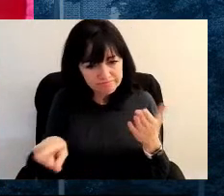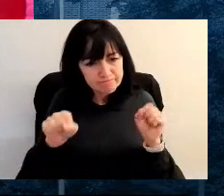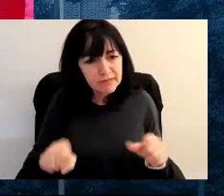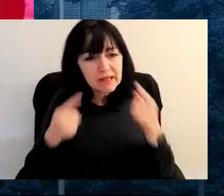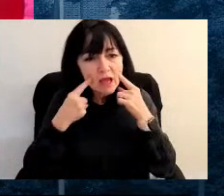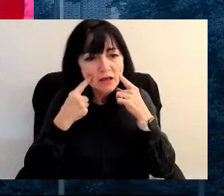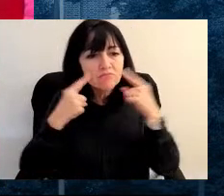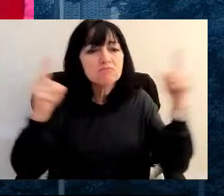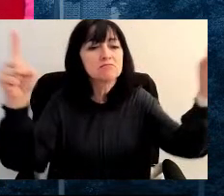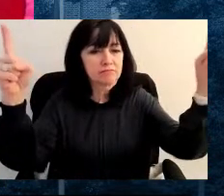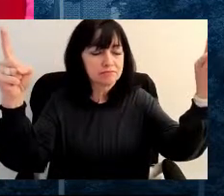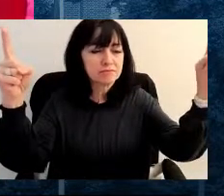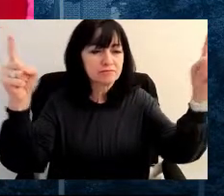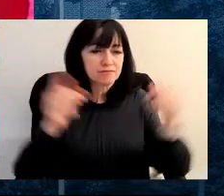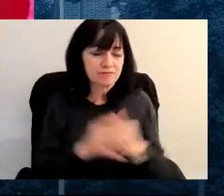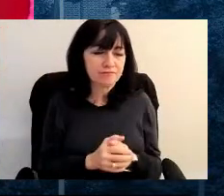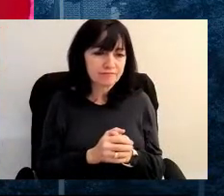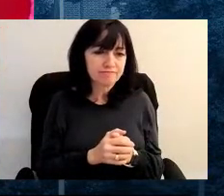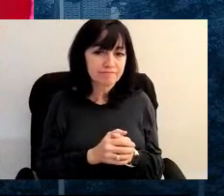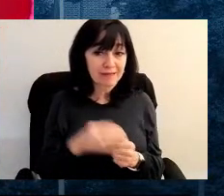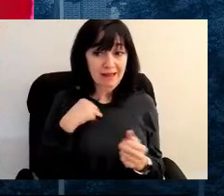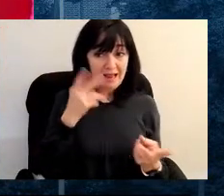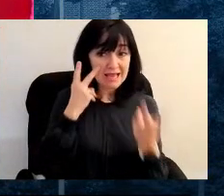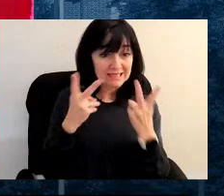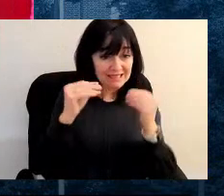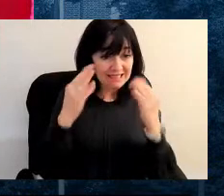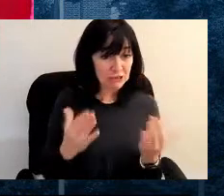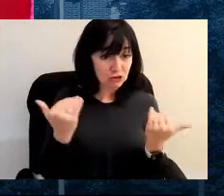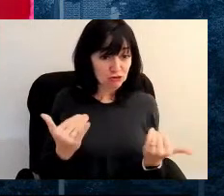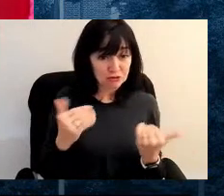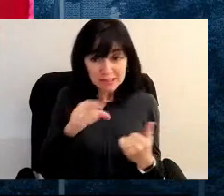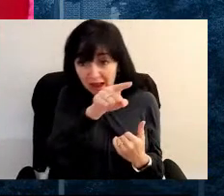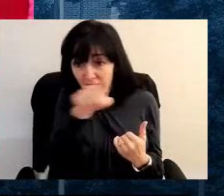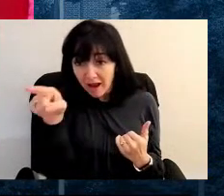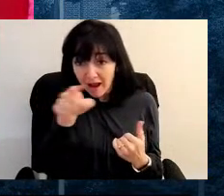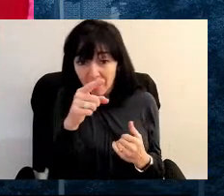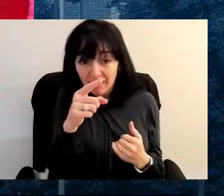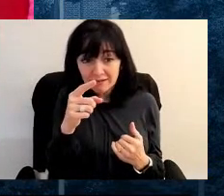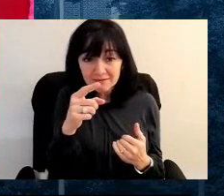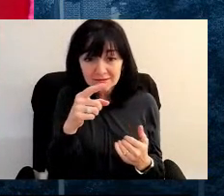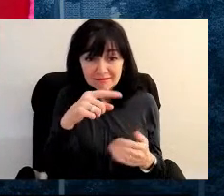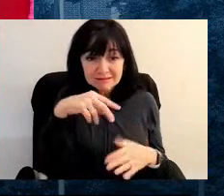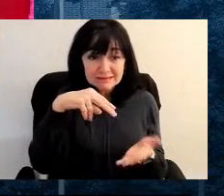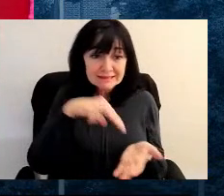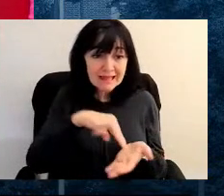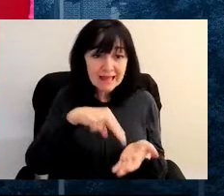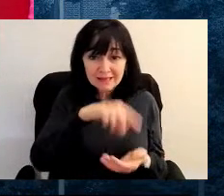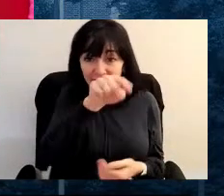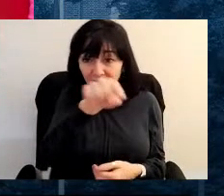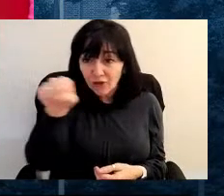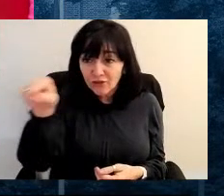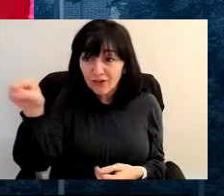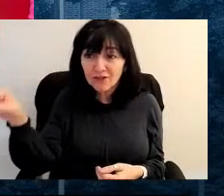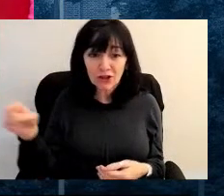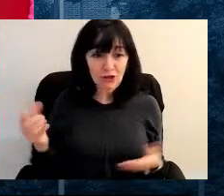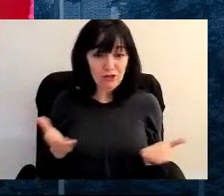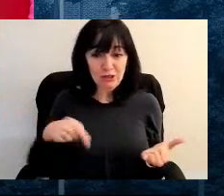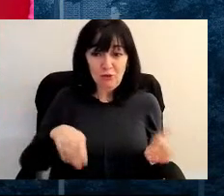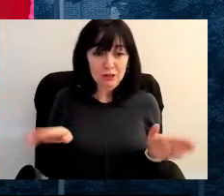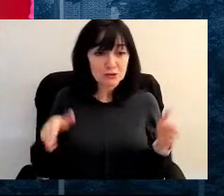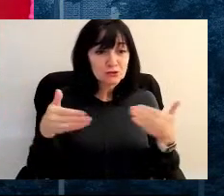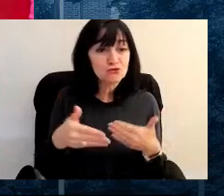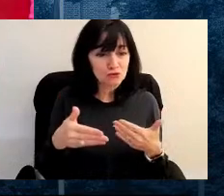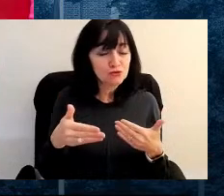of the room who we talked to earlier, that we can get this done working together. One of the things that I believe we